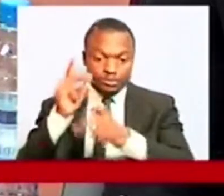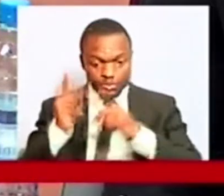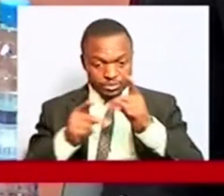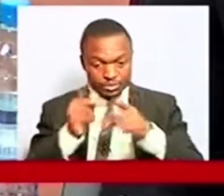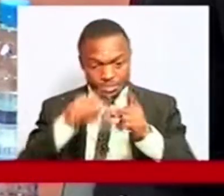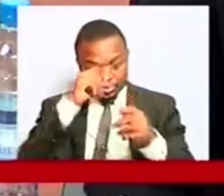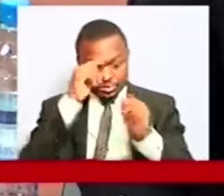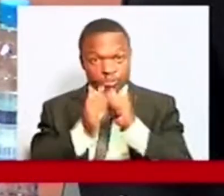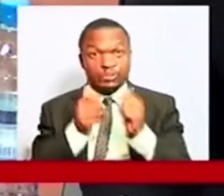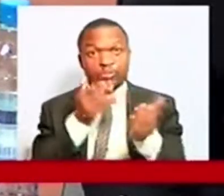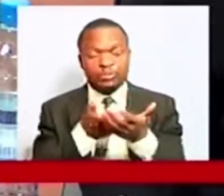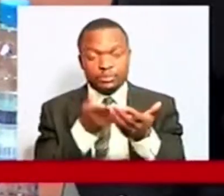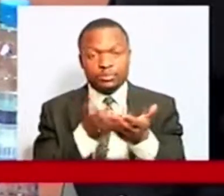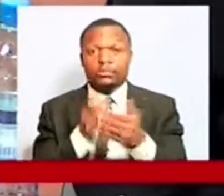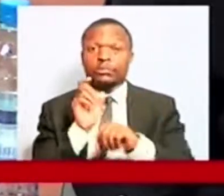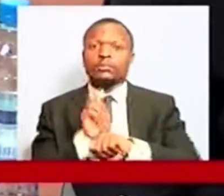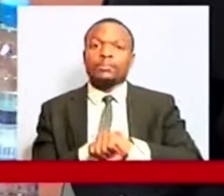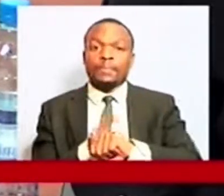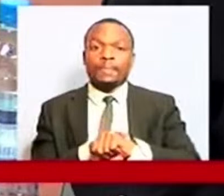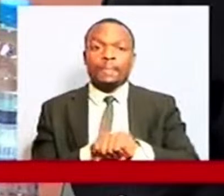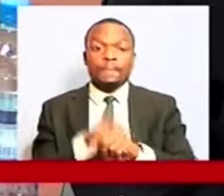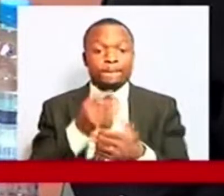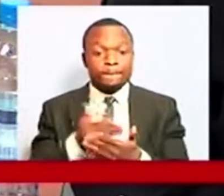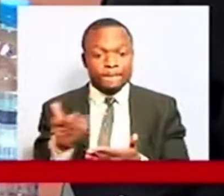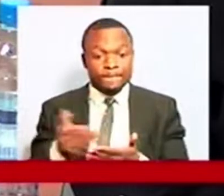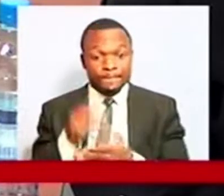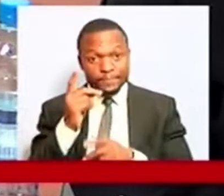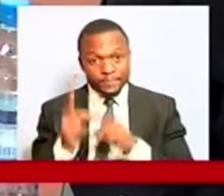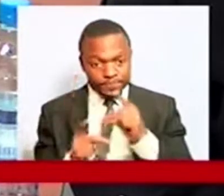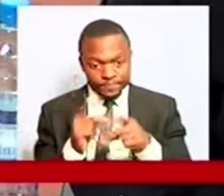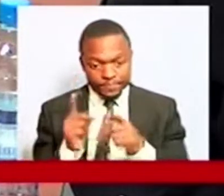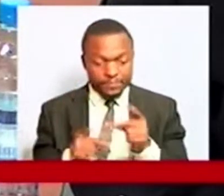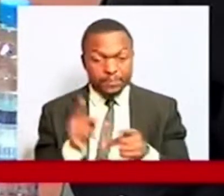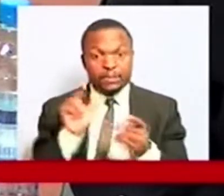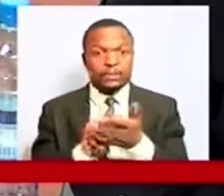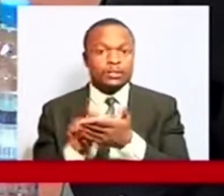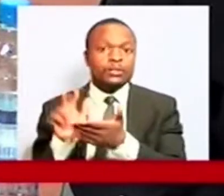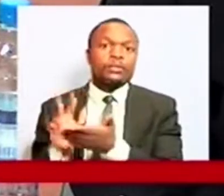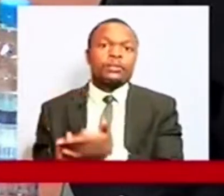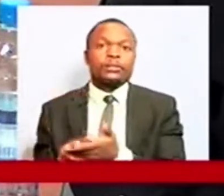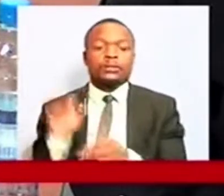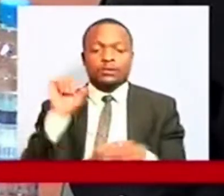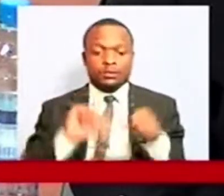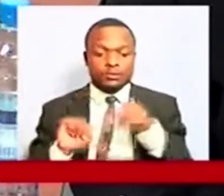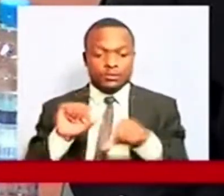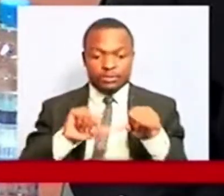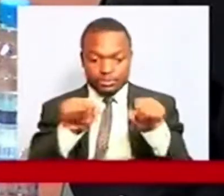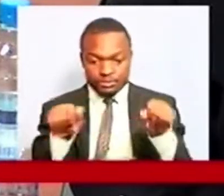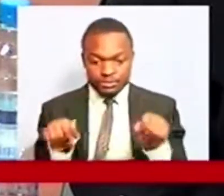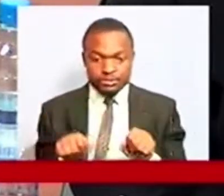a result, it affected the time frame for the procurement process and approval by Auditor General.